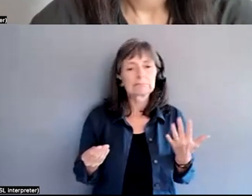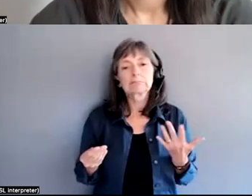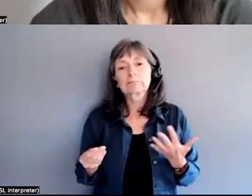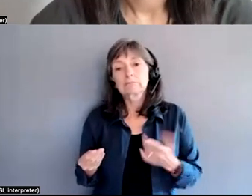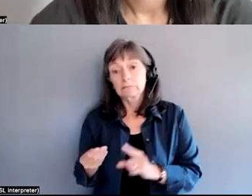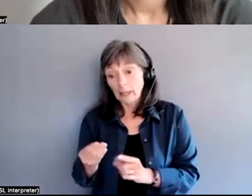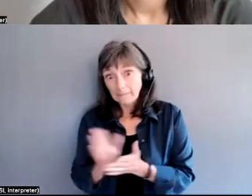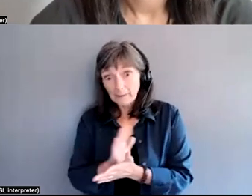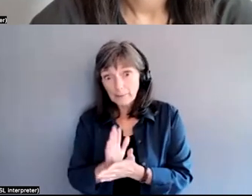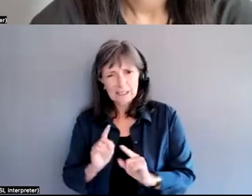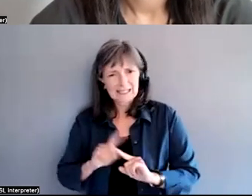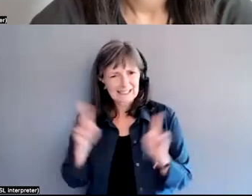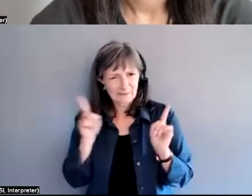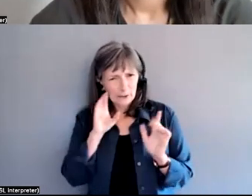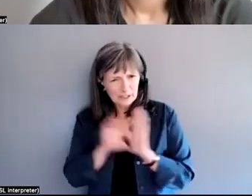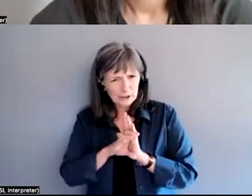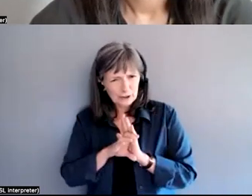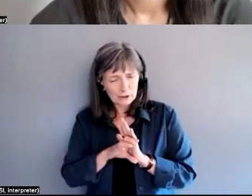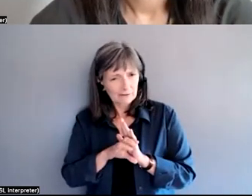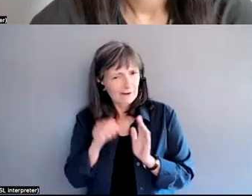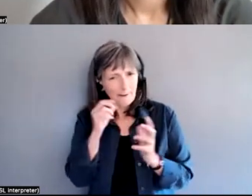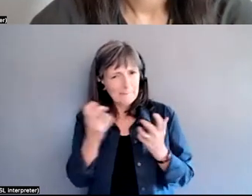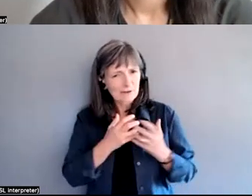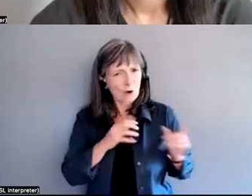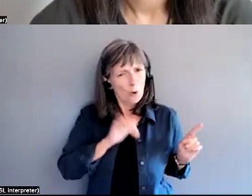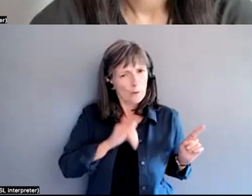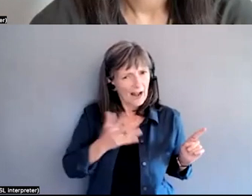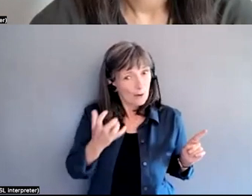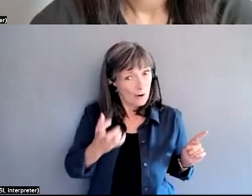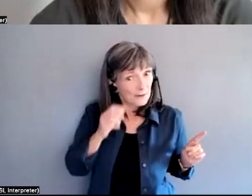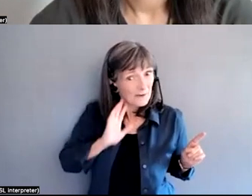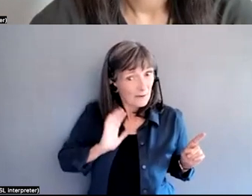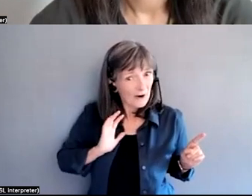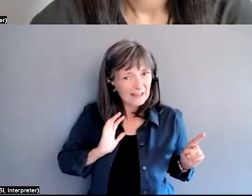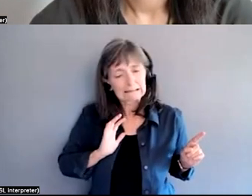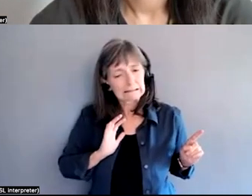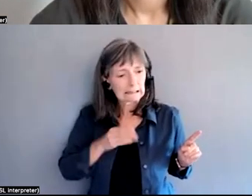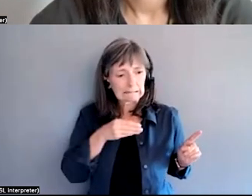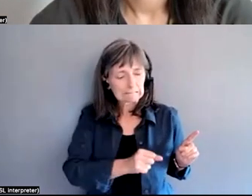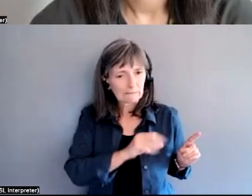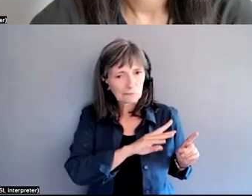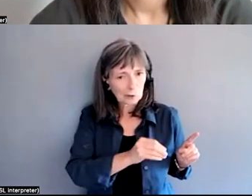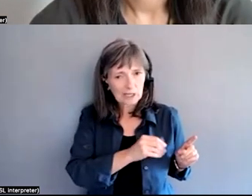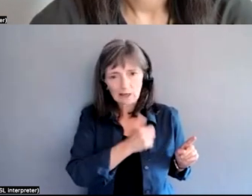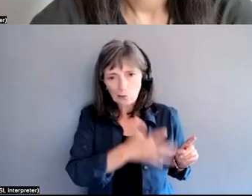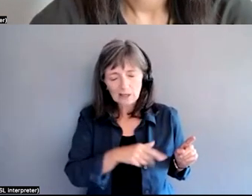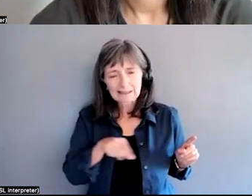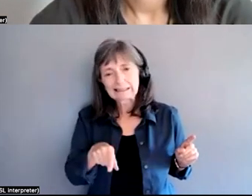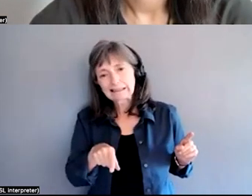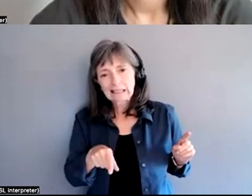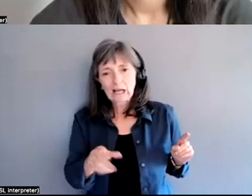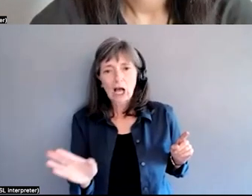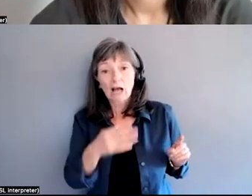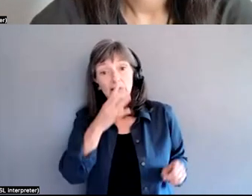paperback in a different form, will they immediately be like, oh, that's the book I had wanted to read, but didn't want to spend $40 on? Like, they might pass it in the